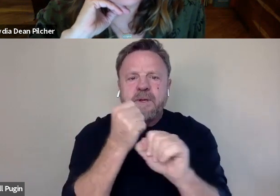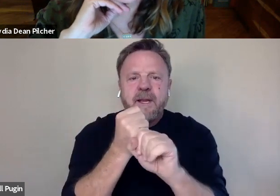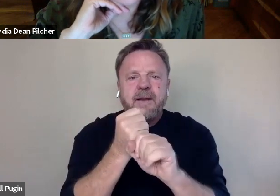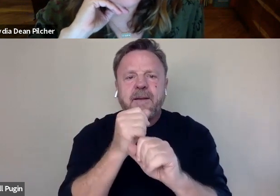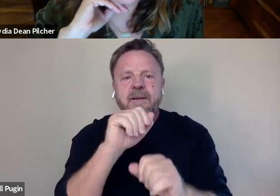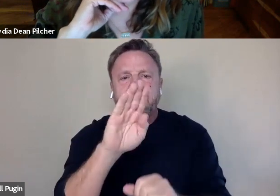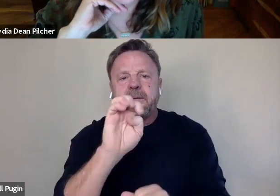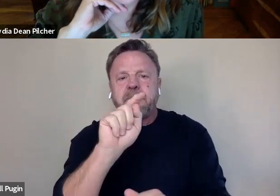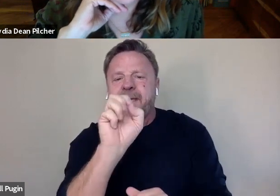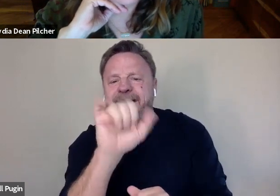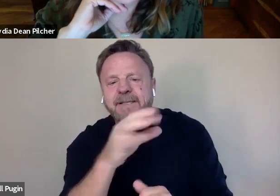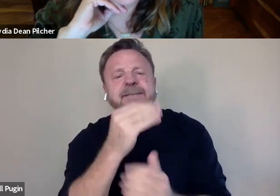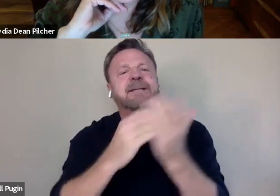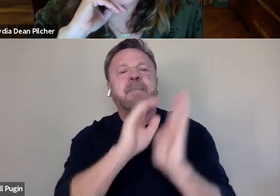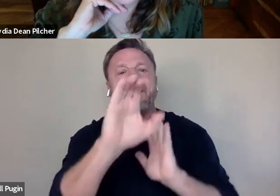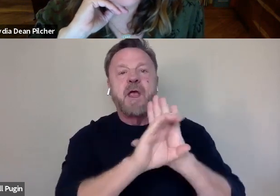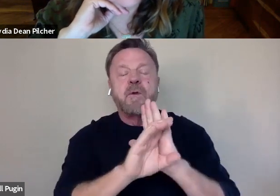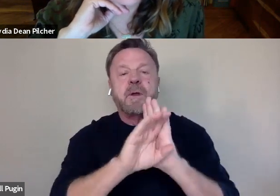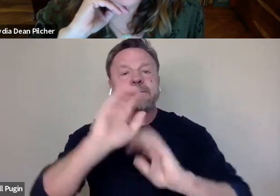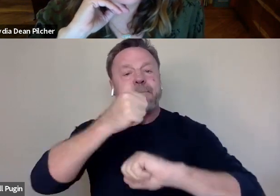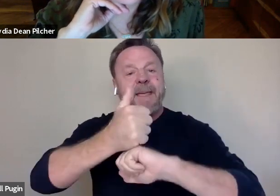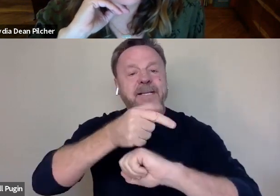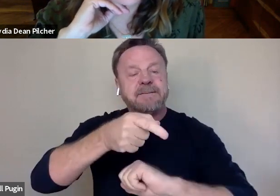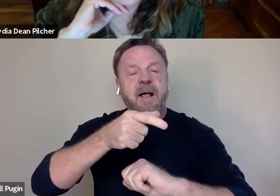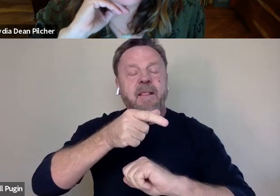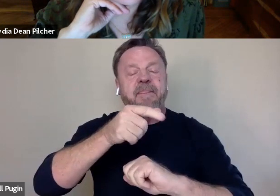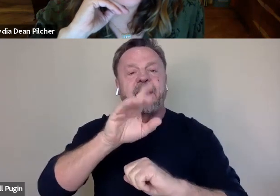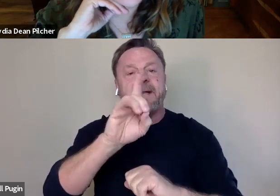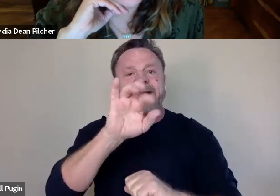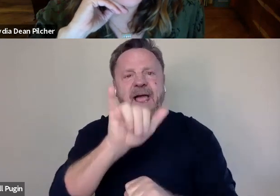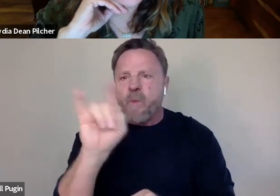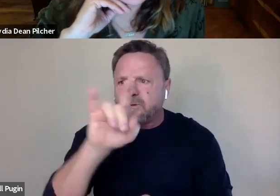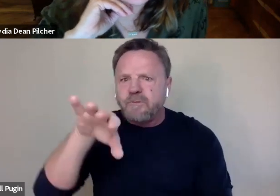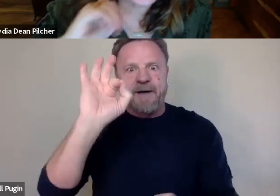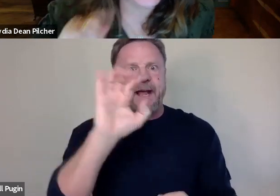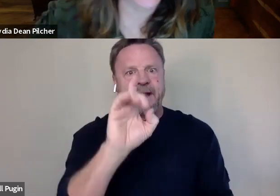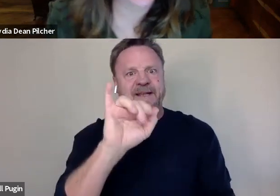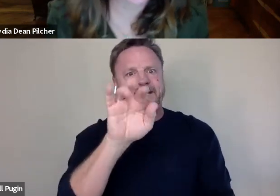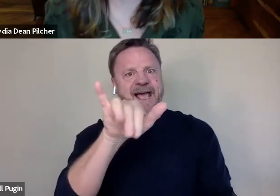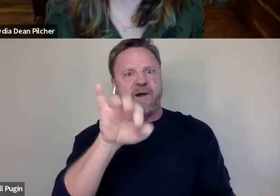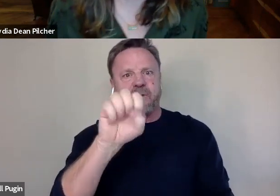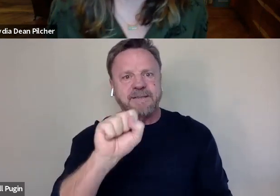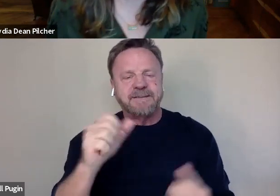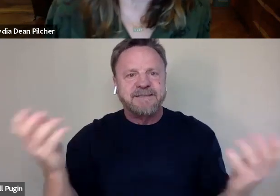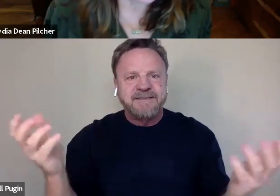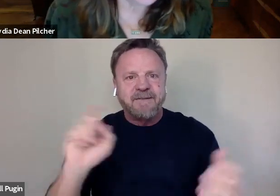Bessie and just some of the characters based on the diaries. Like, where'd you dig those out at?